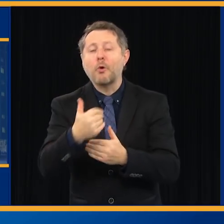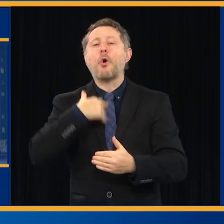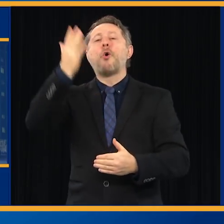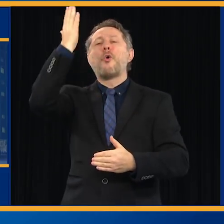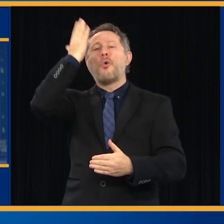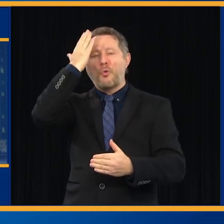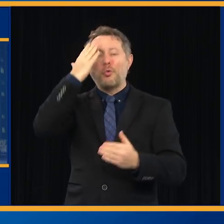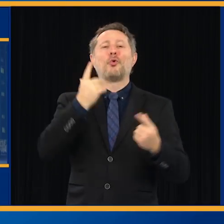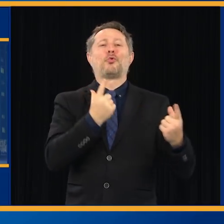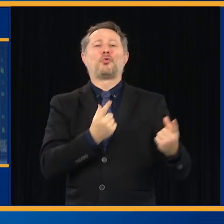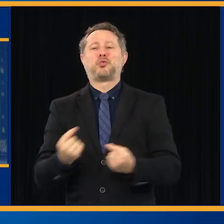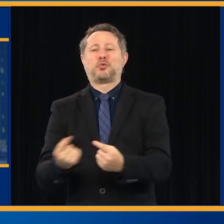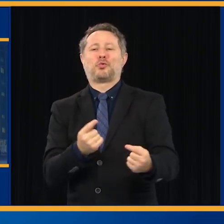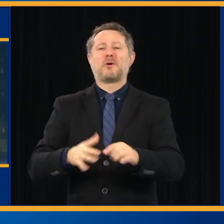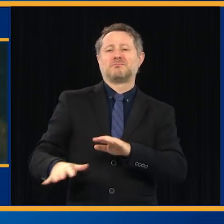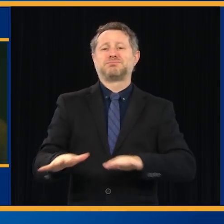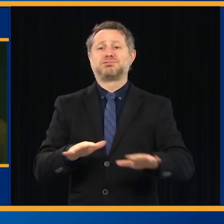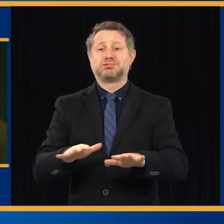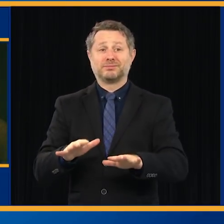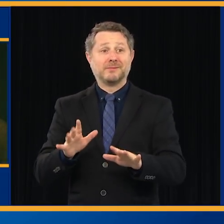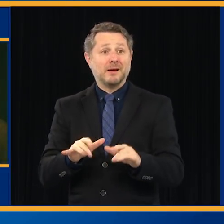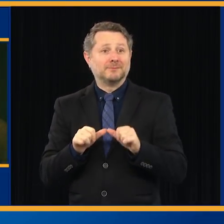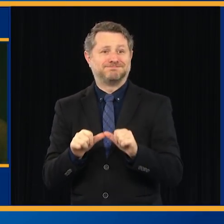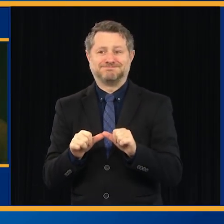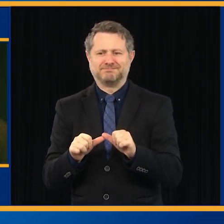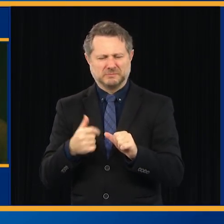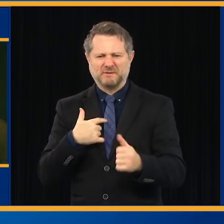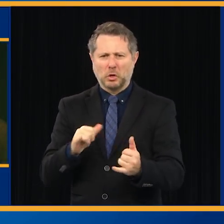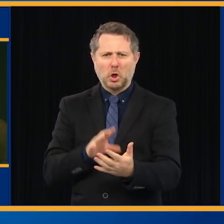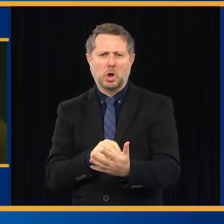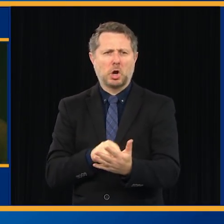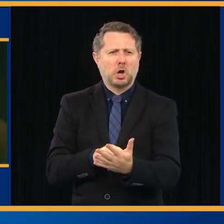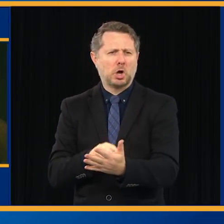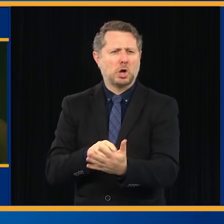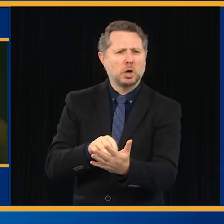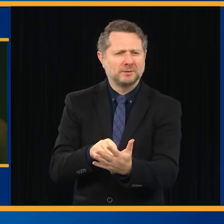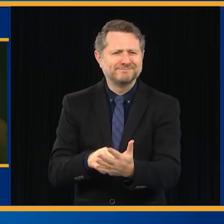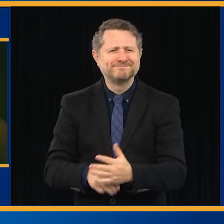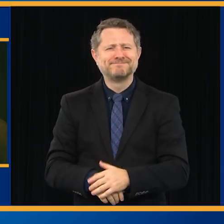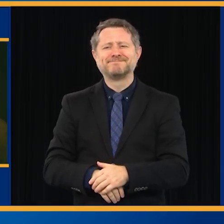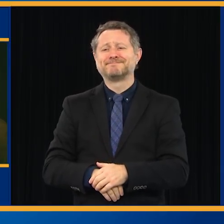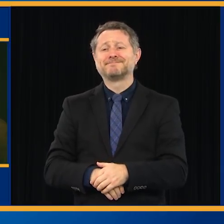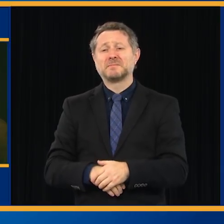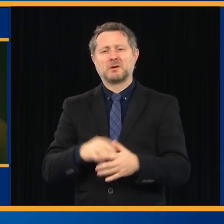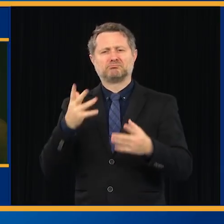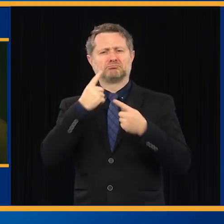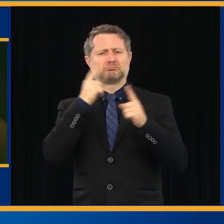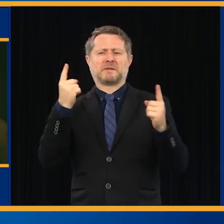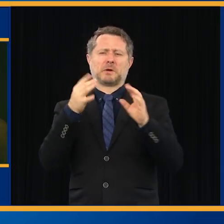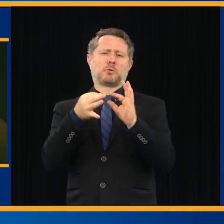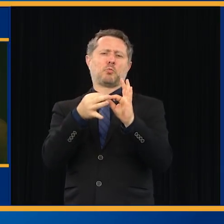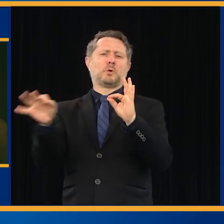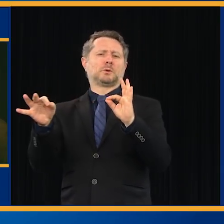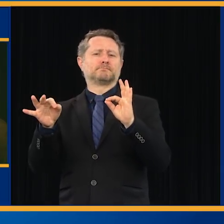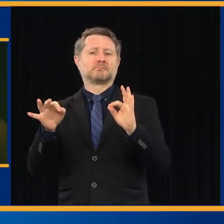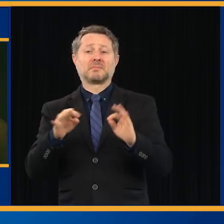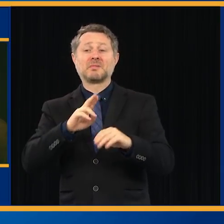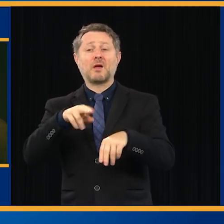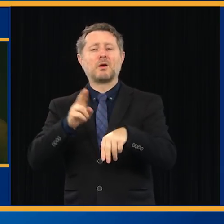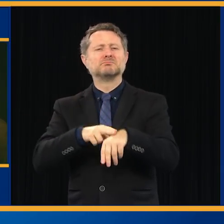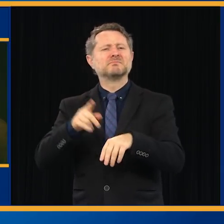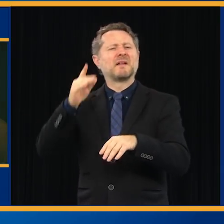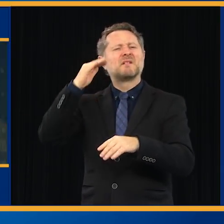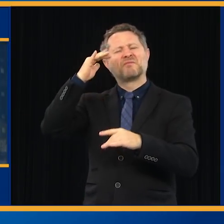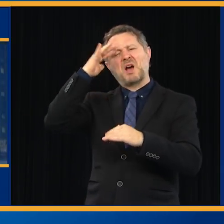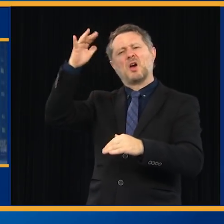that we are learning from what we're implementing. Edmund Burke, great Irish philosopher, those who don't know history